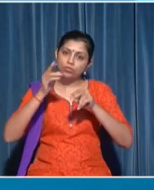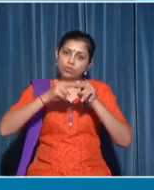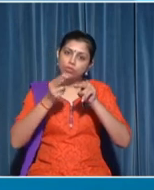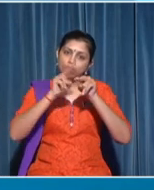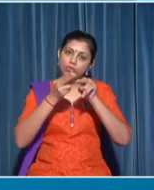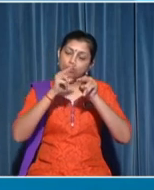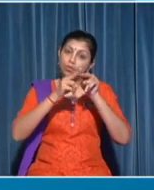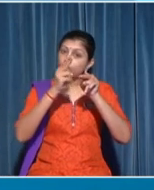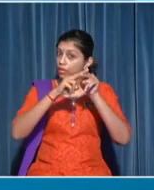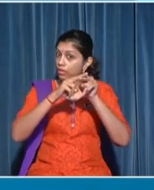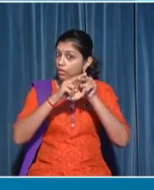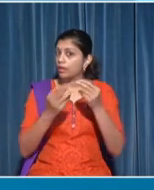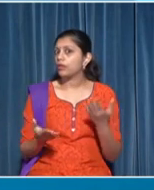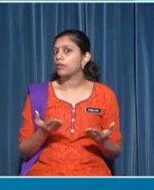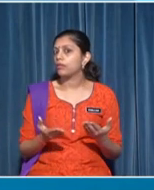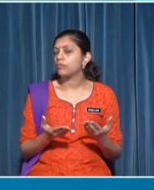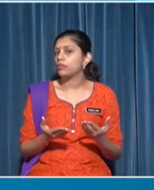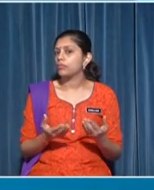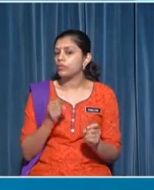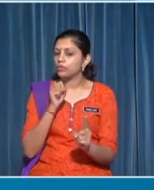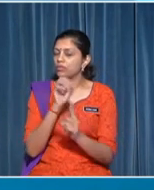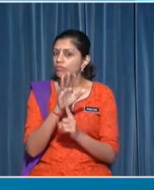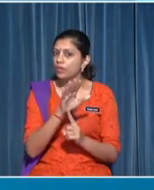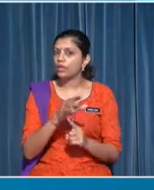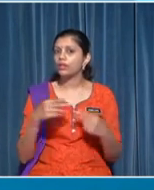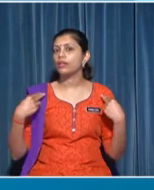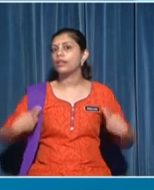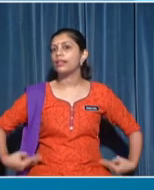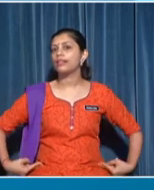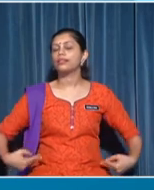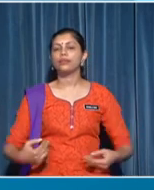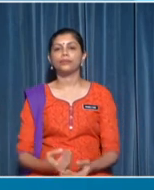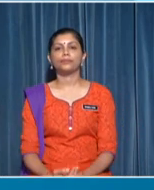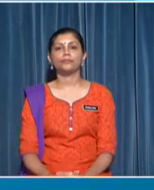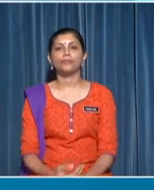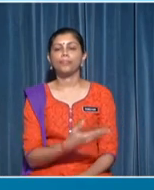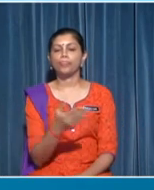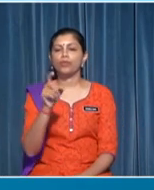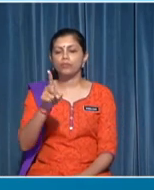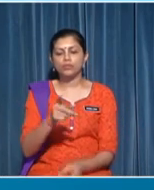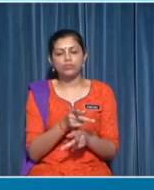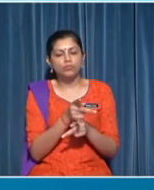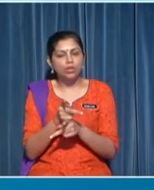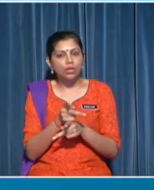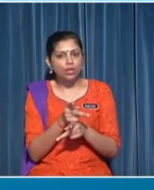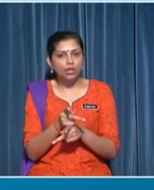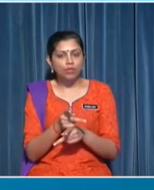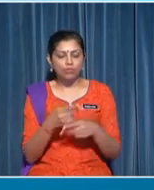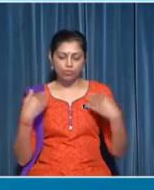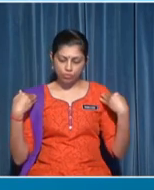and might cause your health in years to come. You must take care of your own